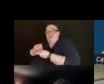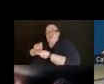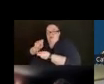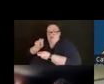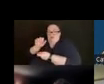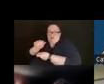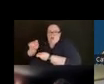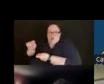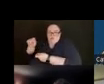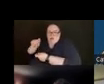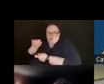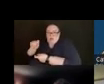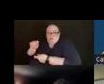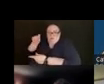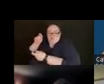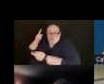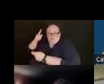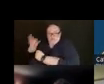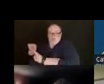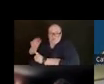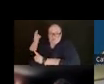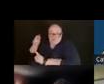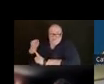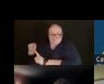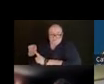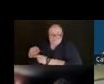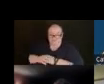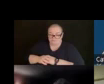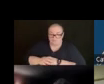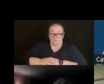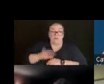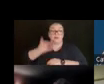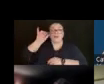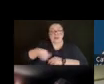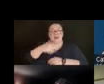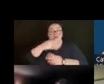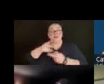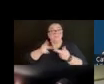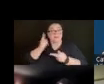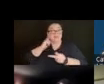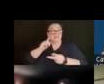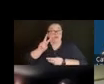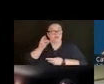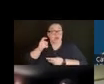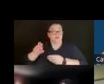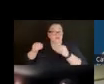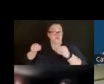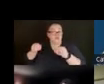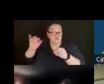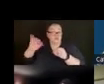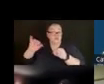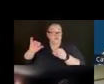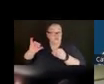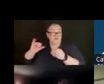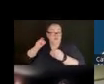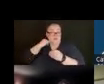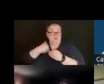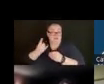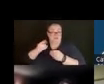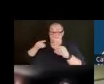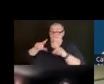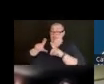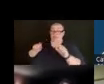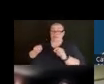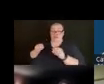The private affordable housing can also be a very good place to use a voucher if you have one, because one